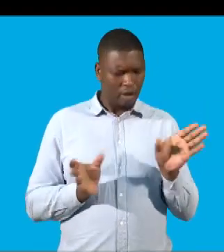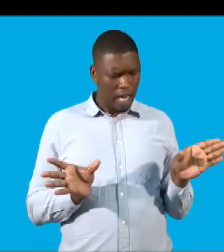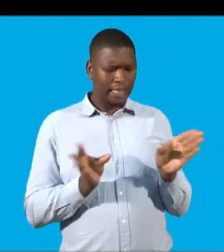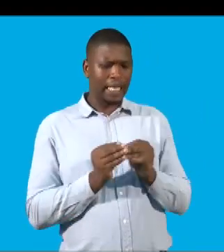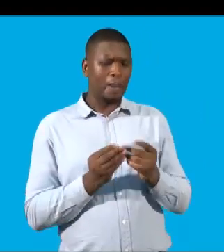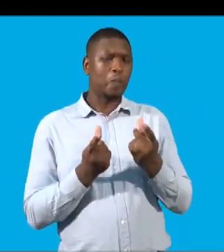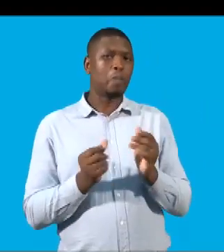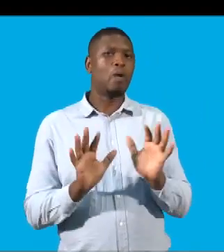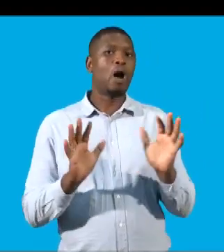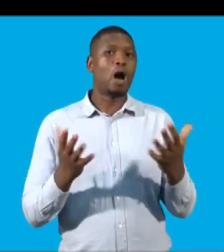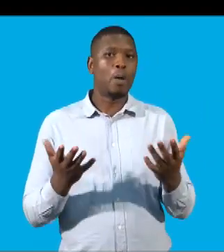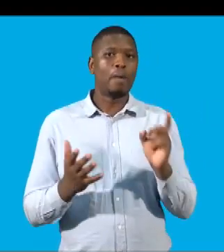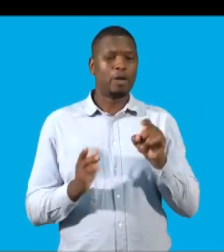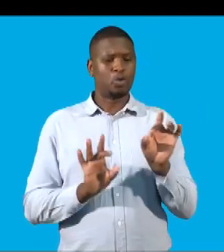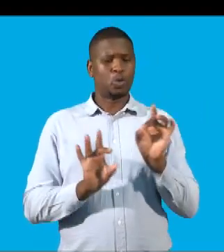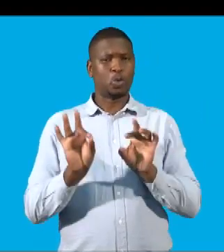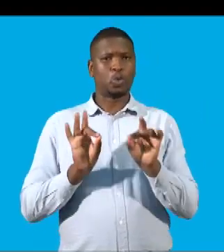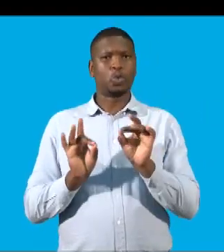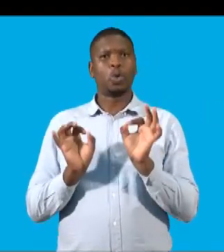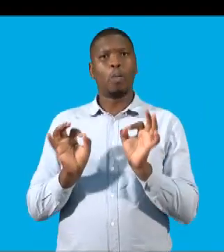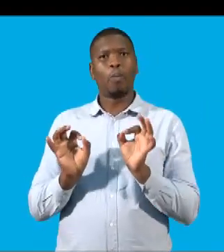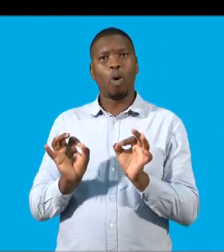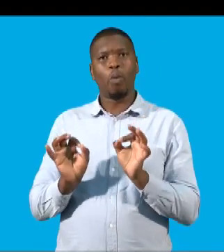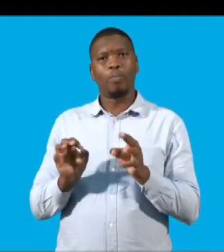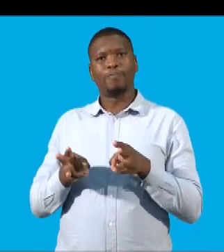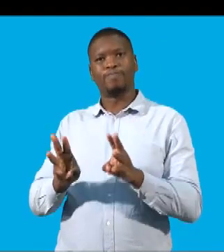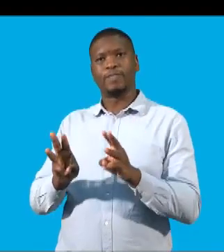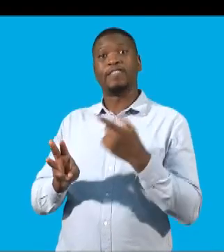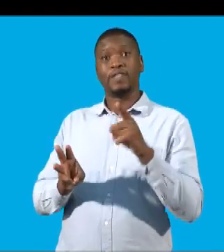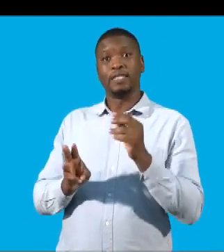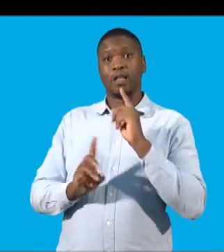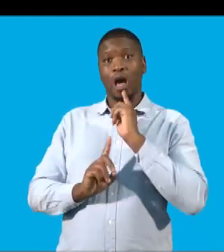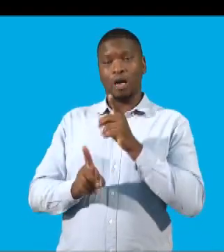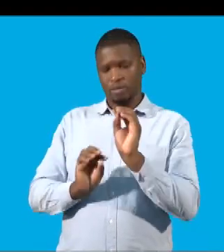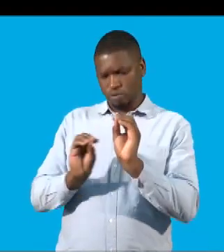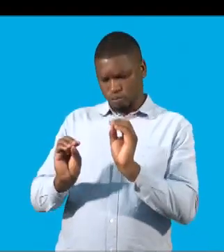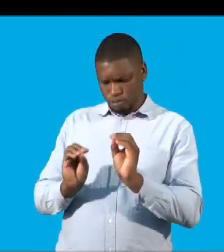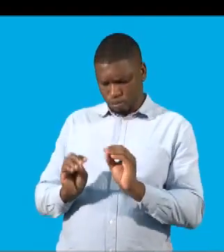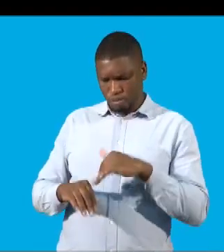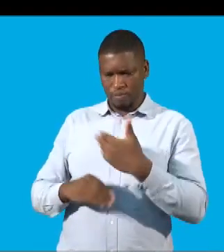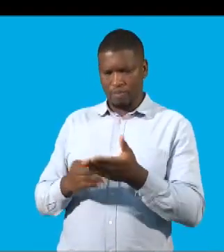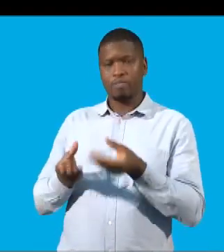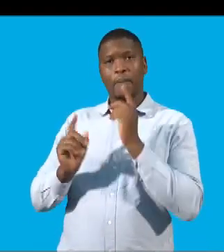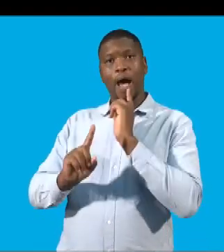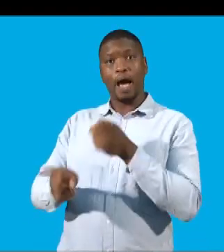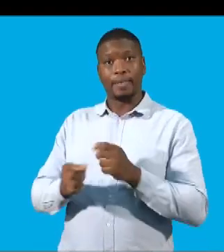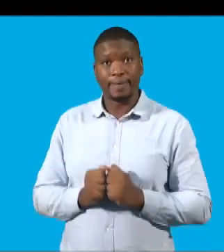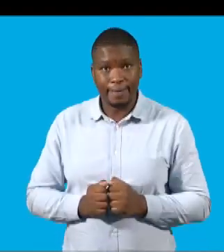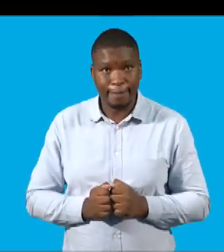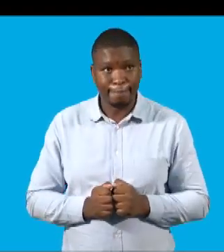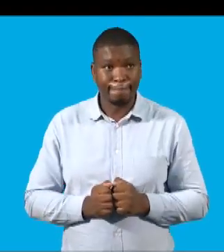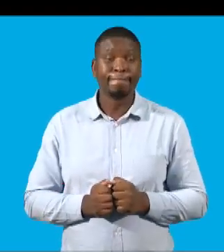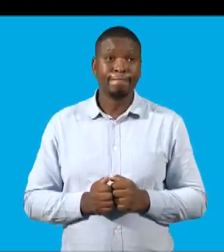the sum of these terms, we need to firstly choose the correct formula and then substitute the correct values.